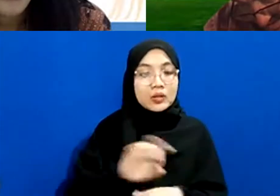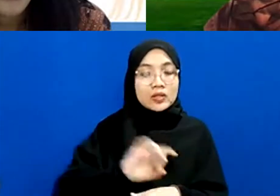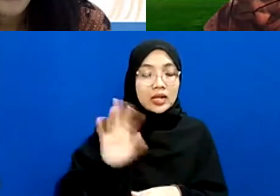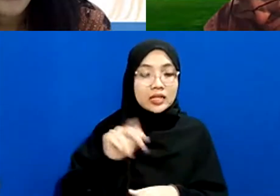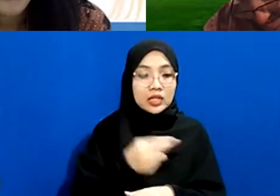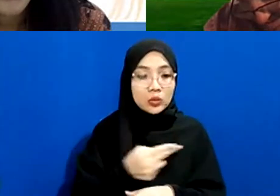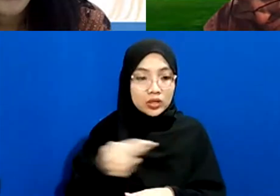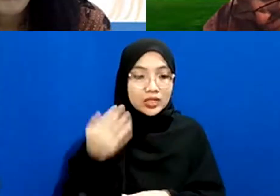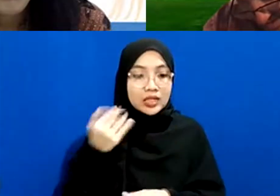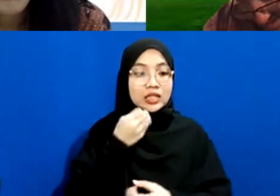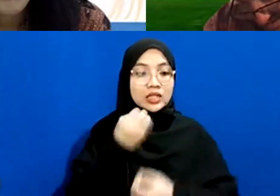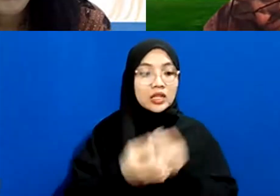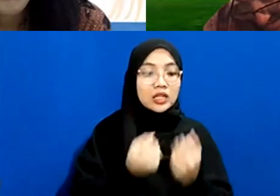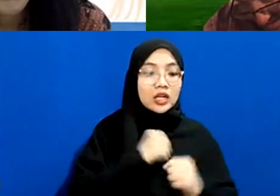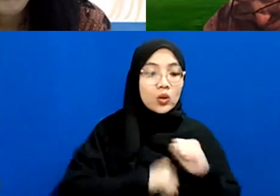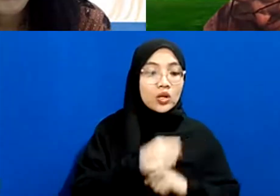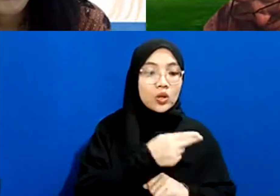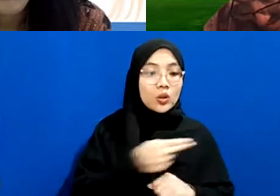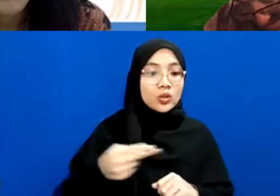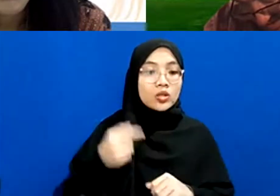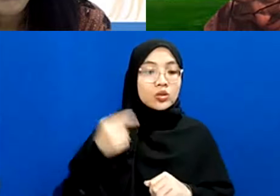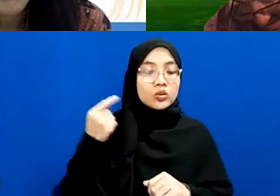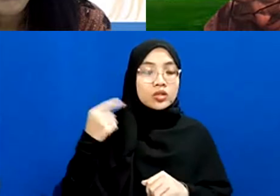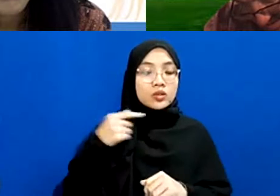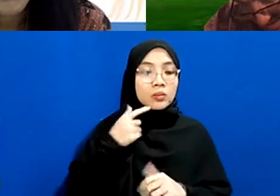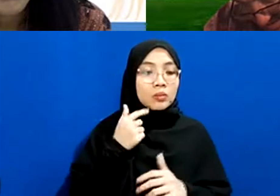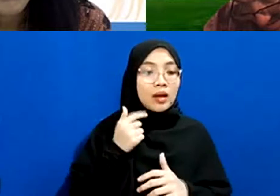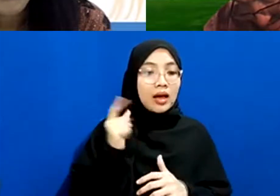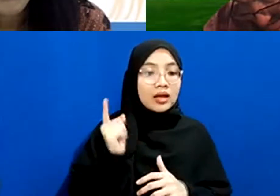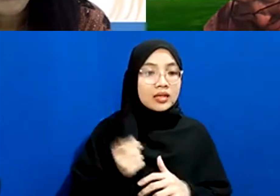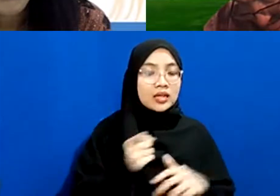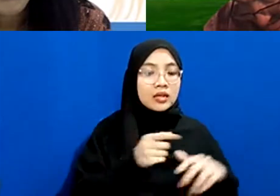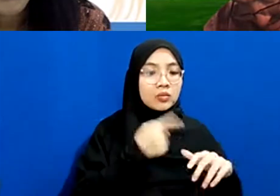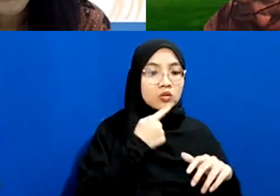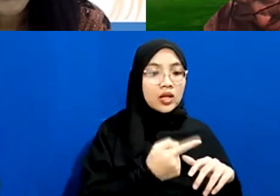I do again encourage not the over